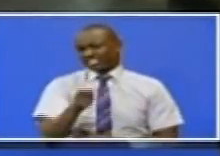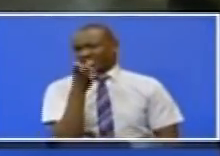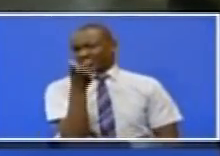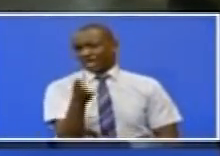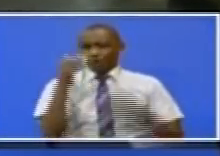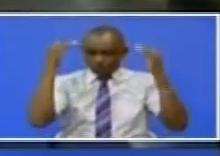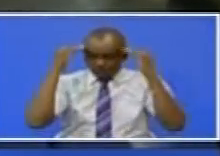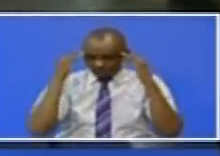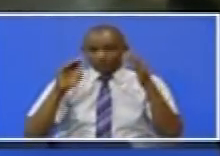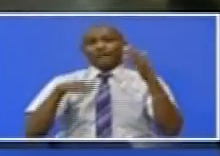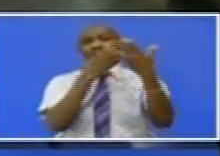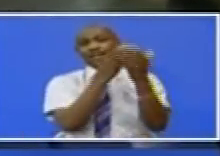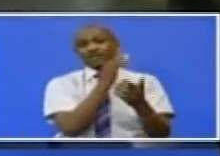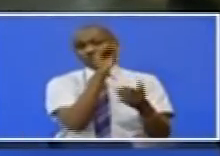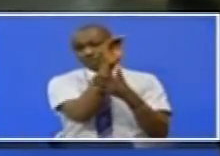of the Court of Appeal.